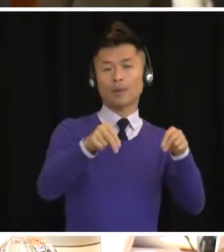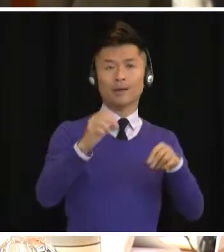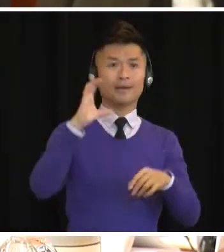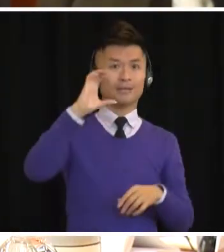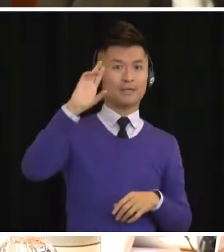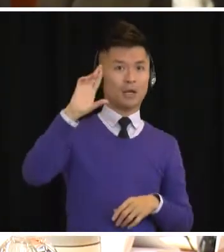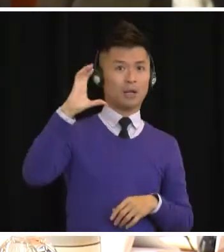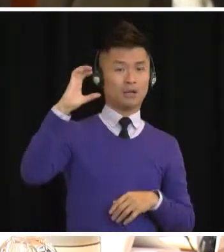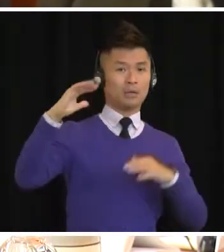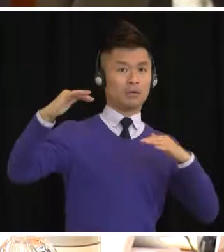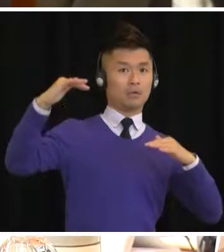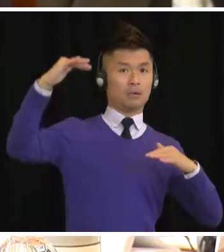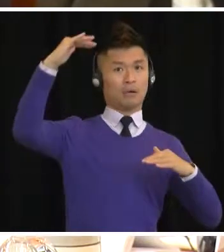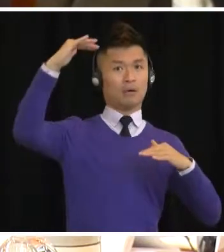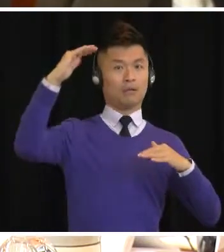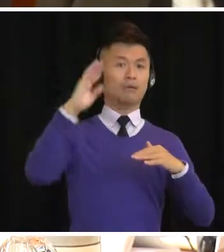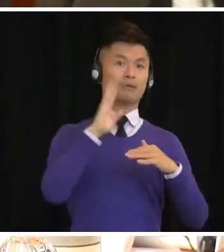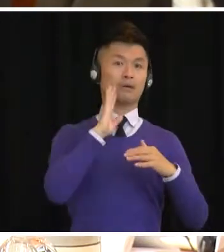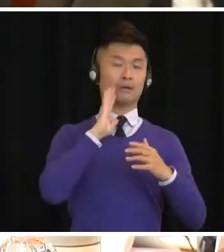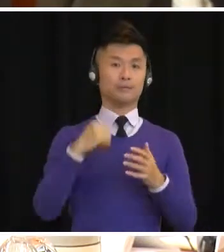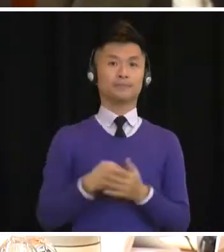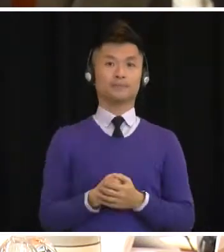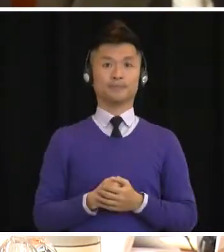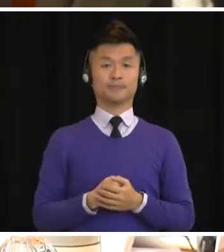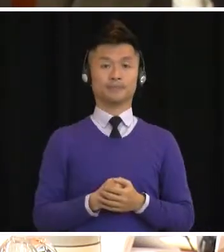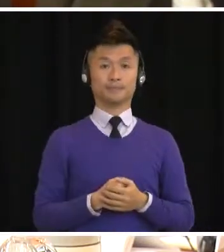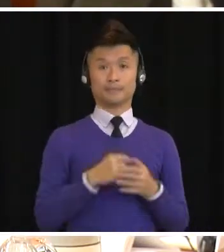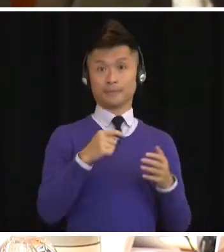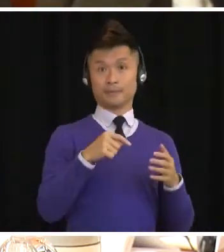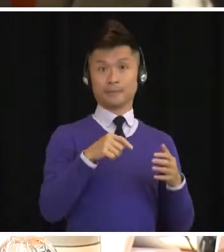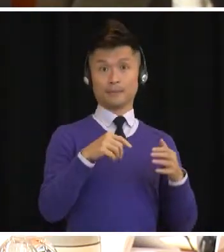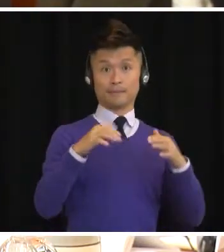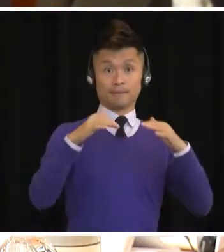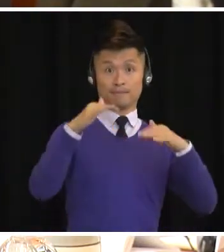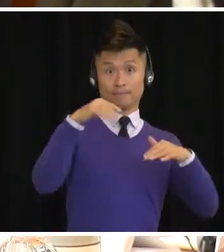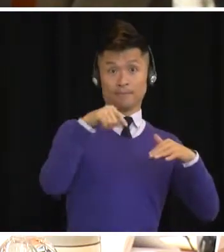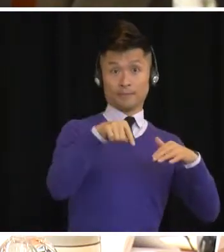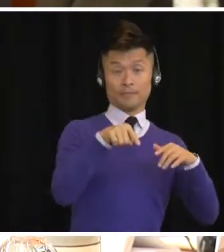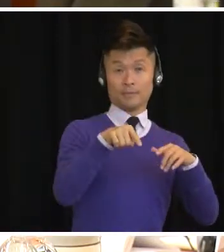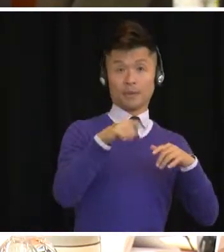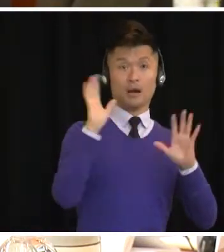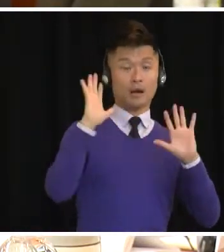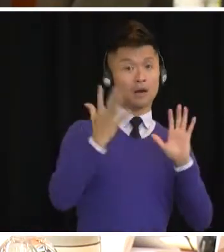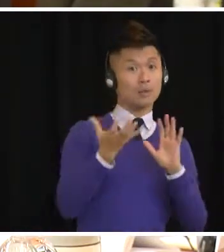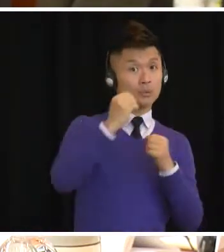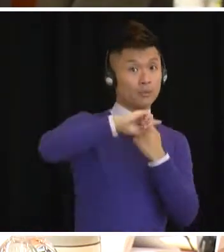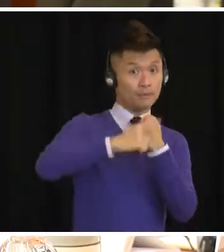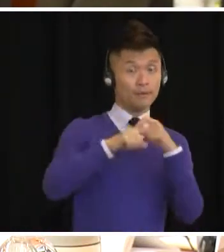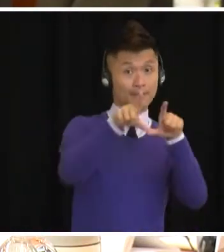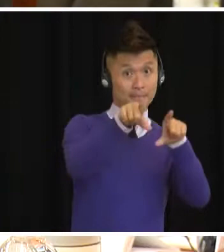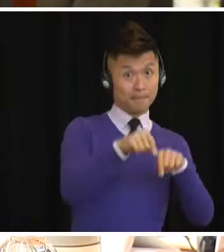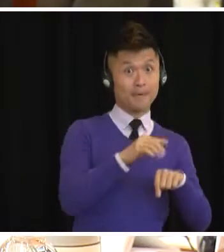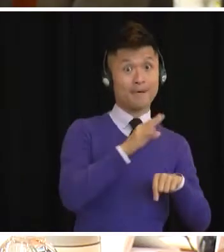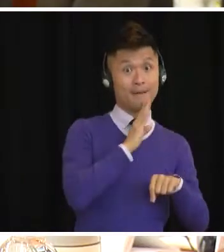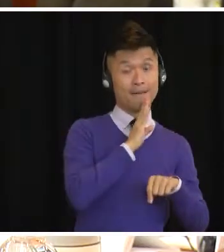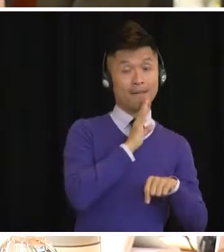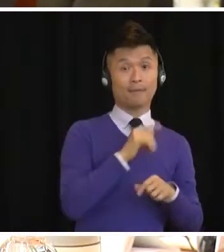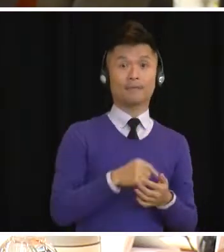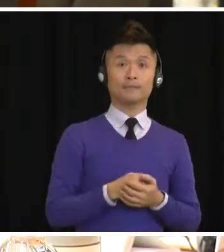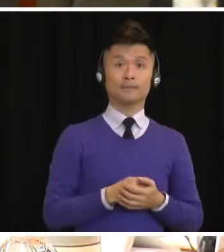Rights and Welfare Protection Act. But we know that CRC has the